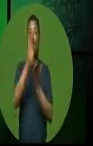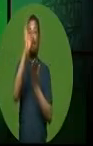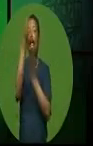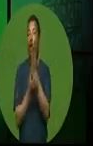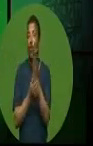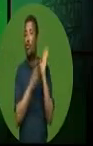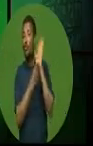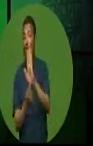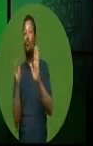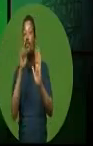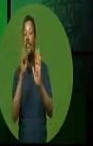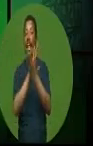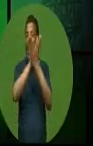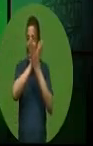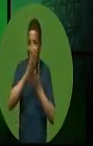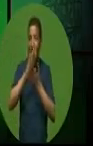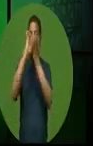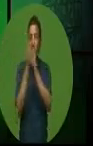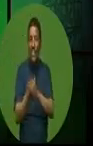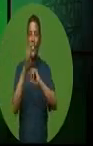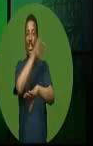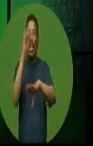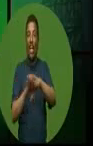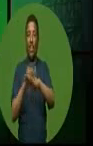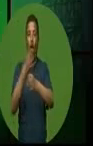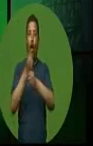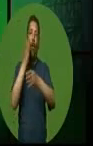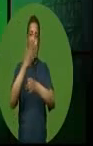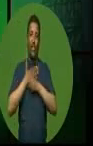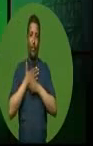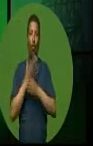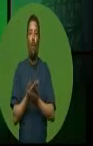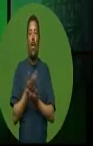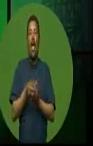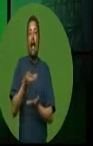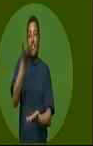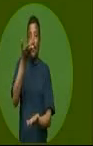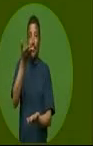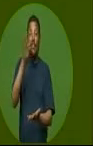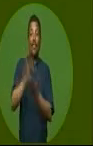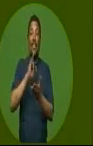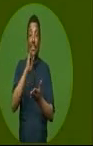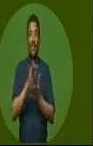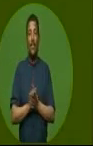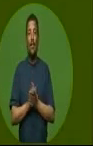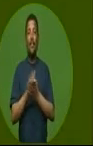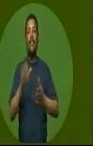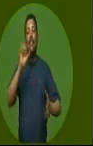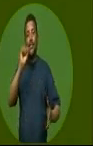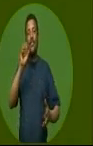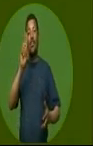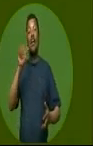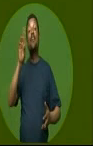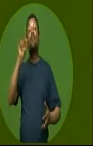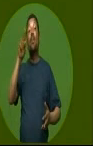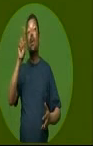account reflects net change in national ownership of assets. That is, surplus in